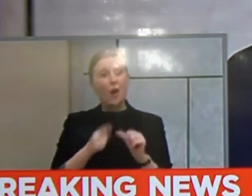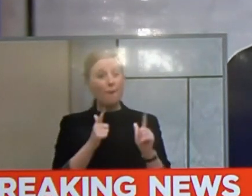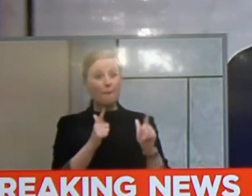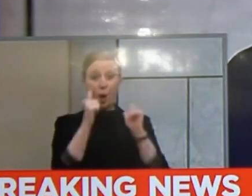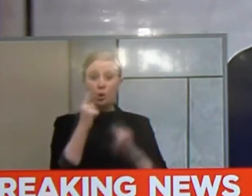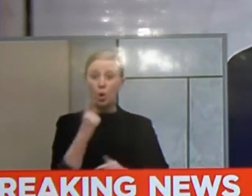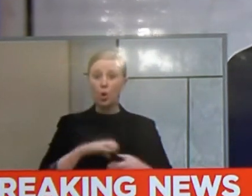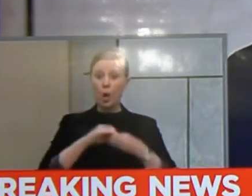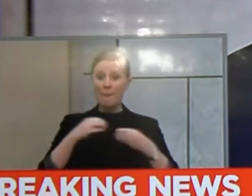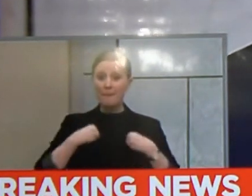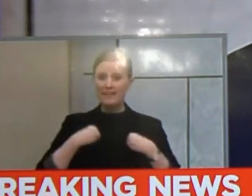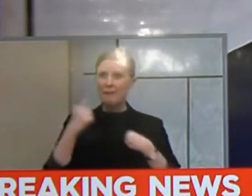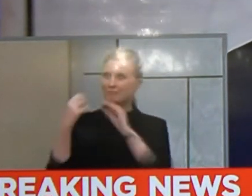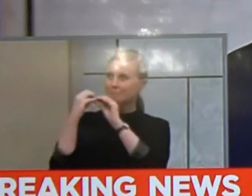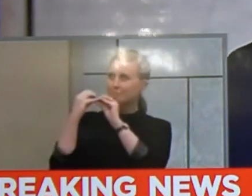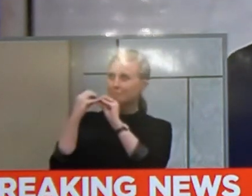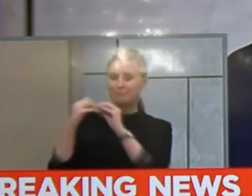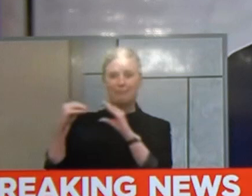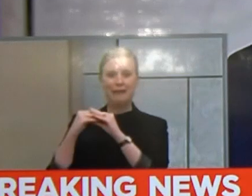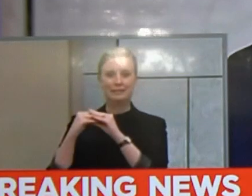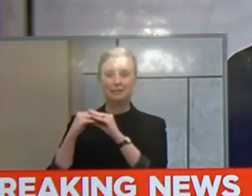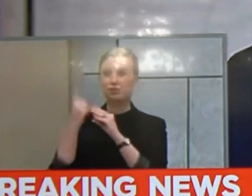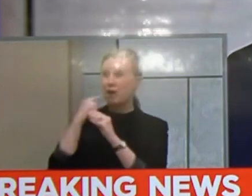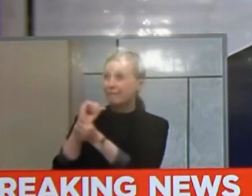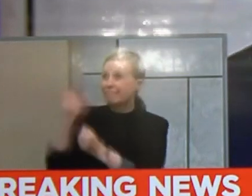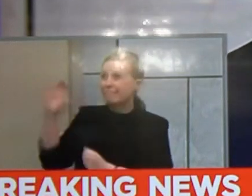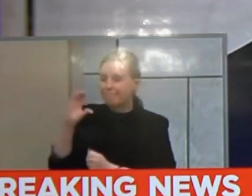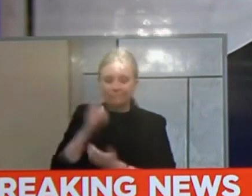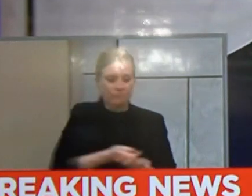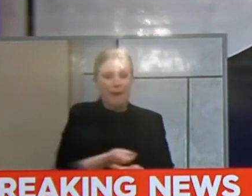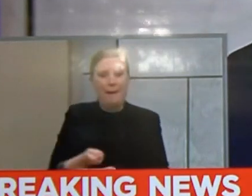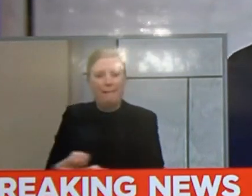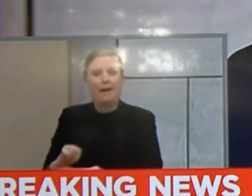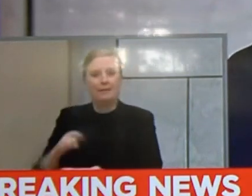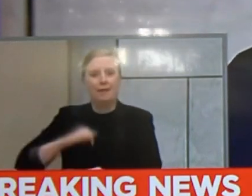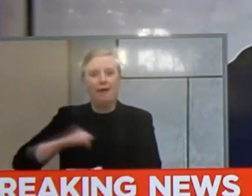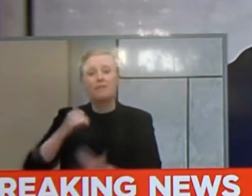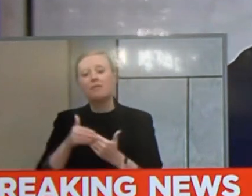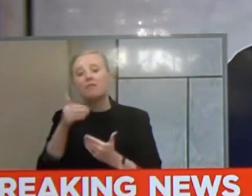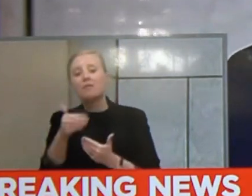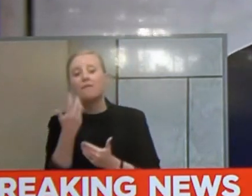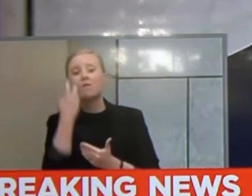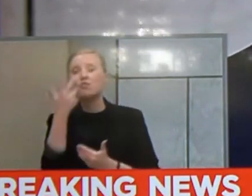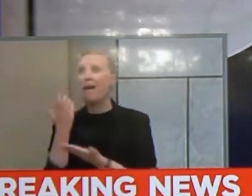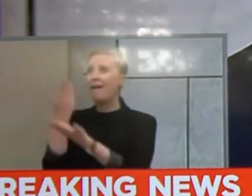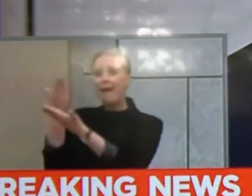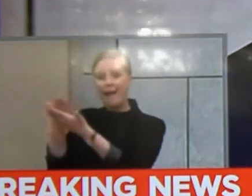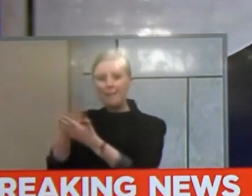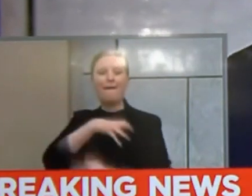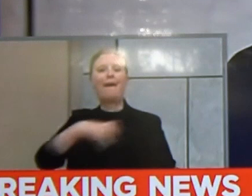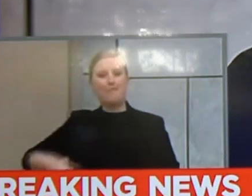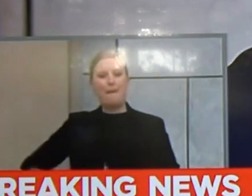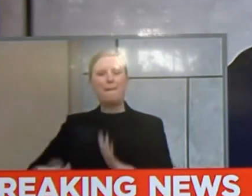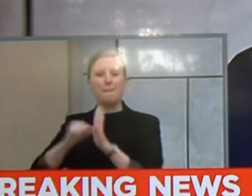program is an absolute guarantee you can take to the bank, because those payments will be made for each of those employees, and that should enable